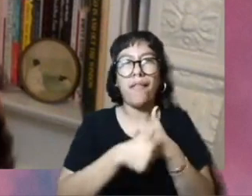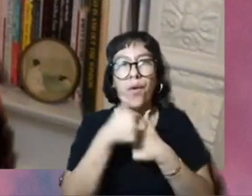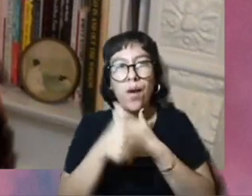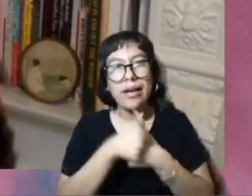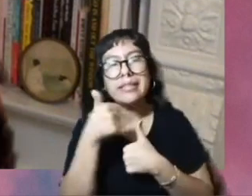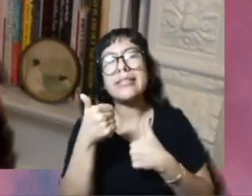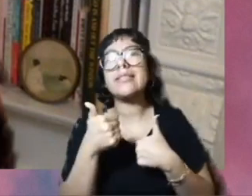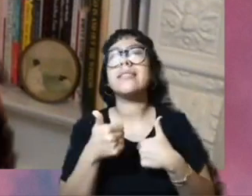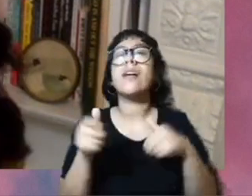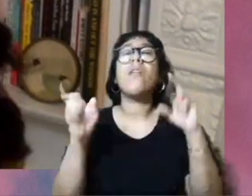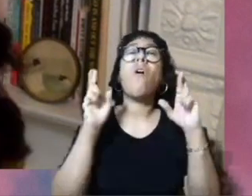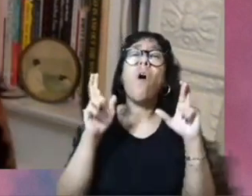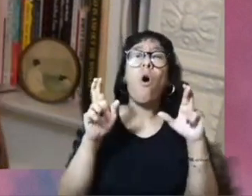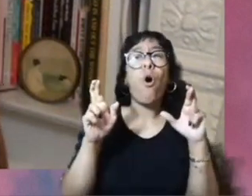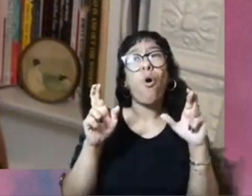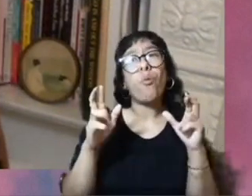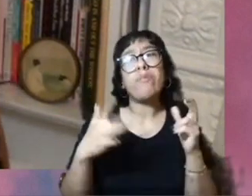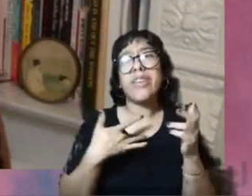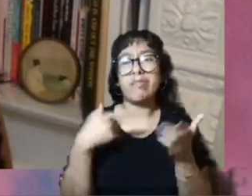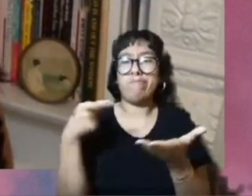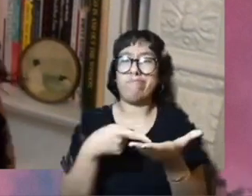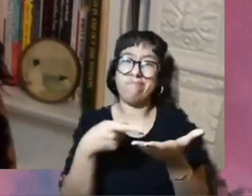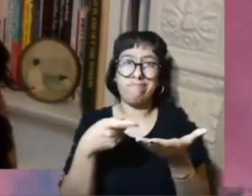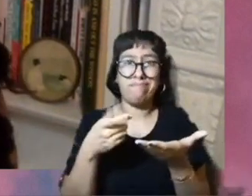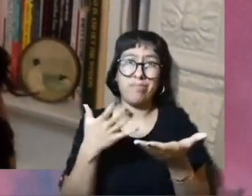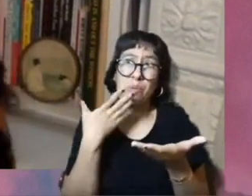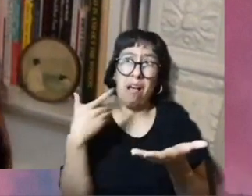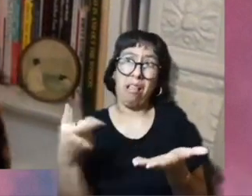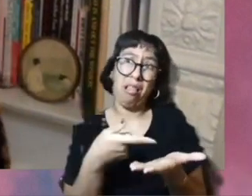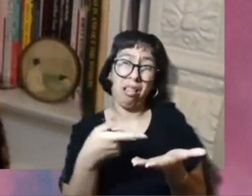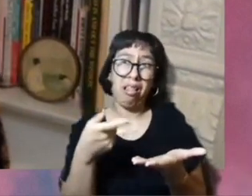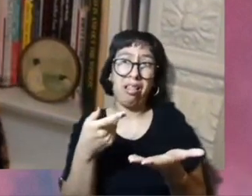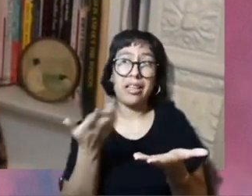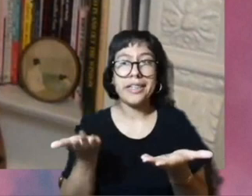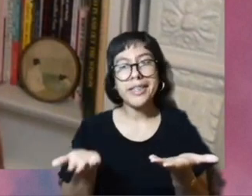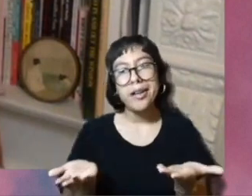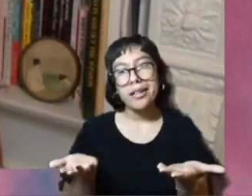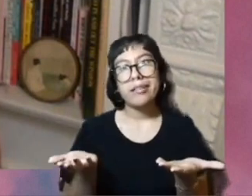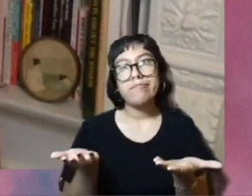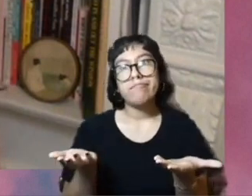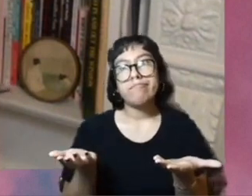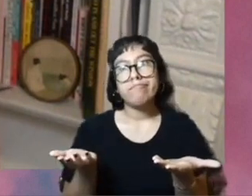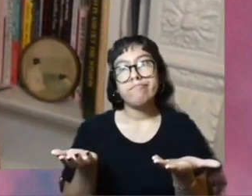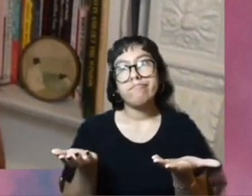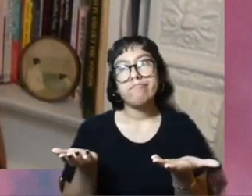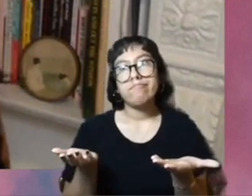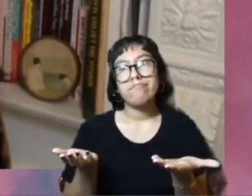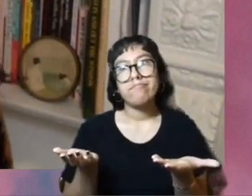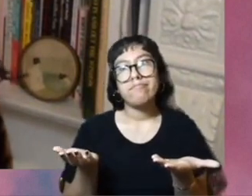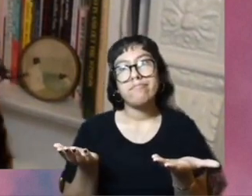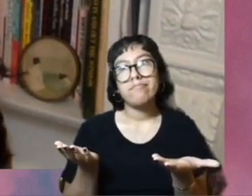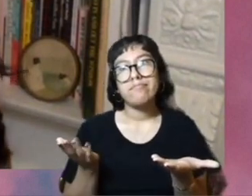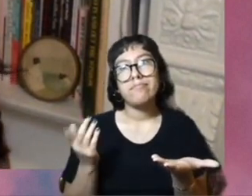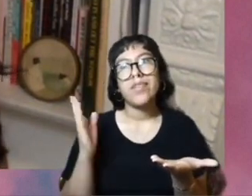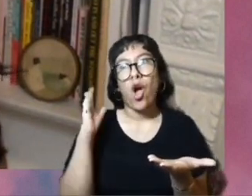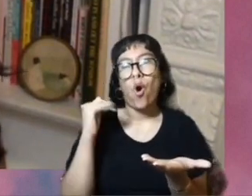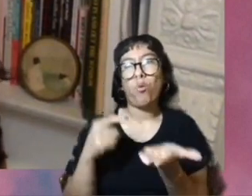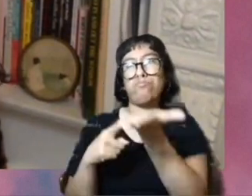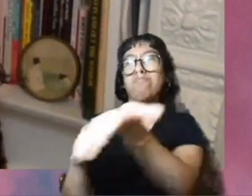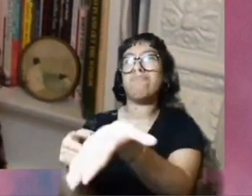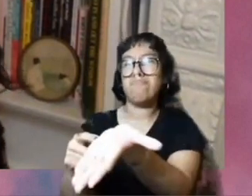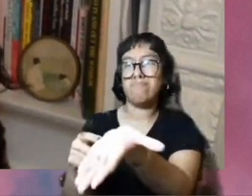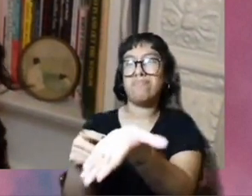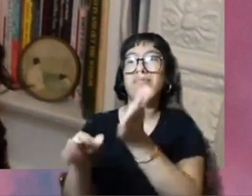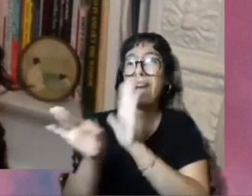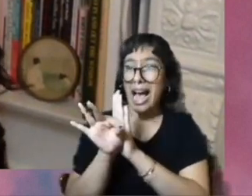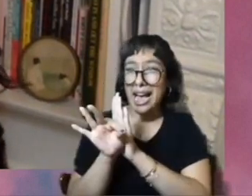I hope this finds you well. Well, I hope this finds you. I hope you can